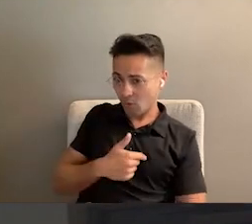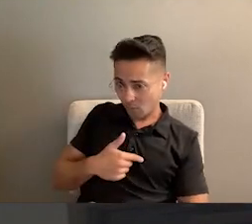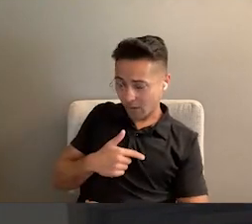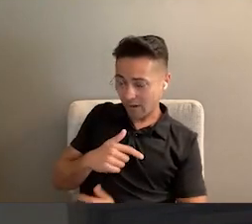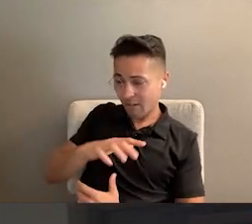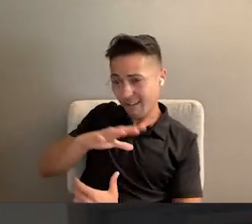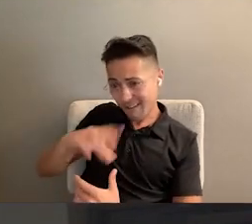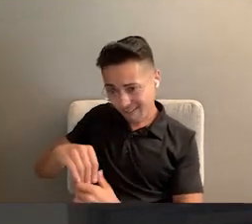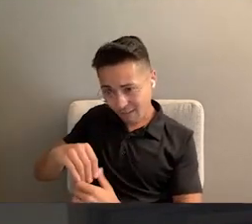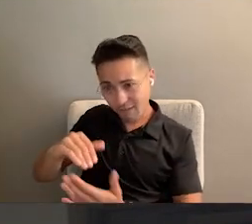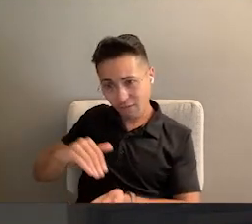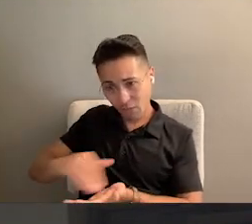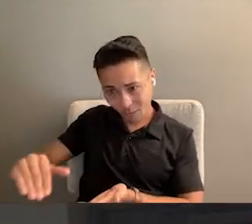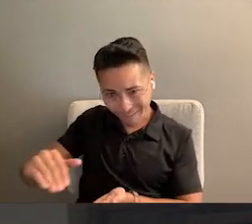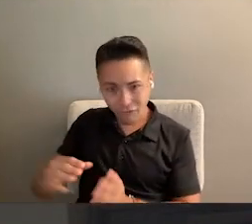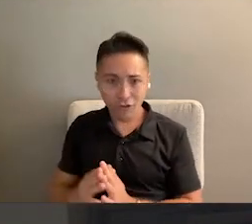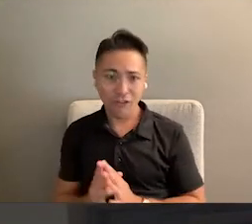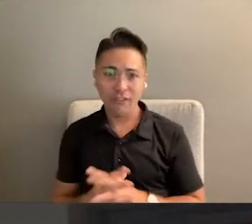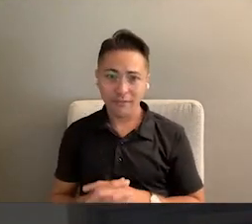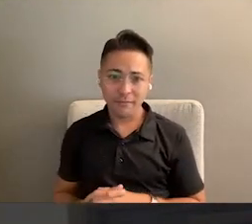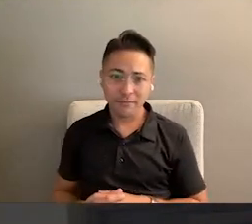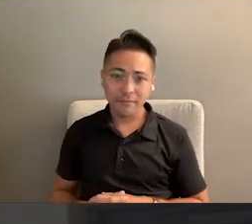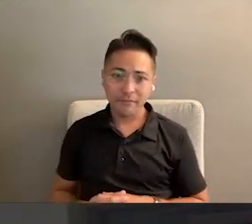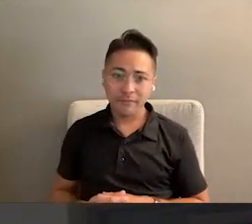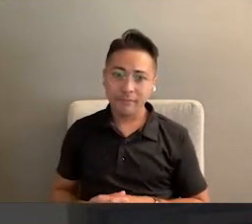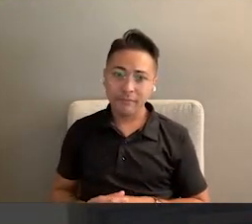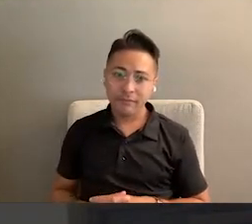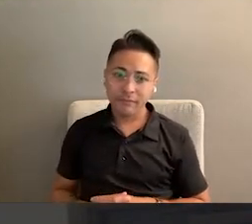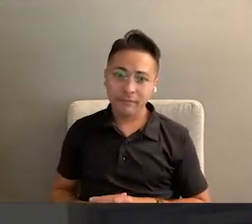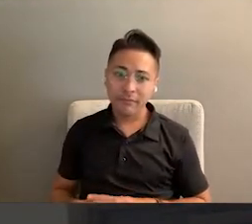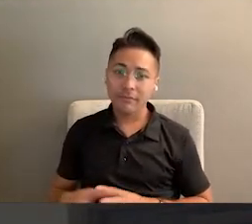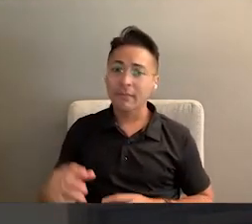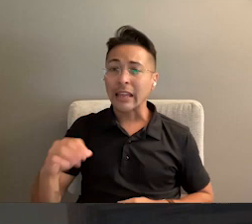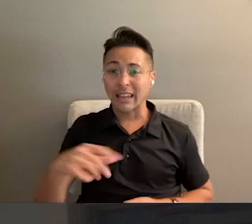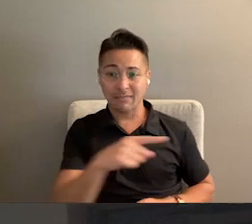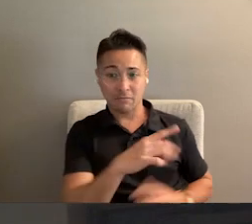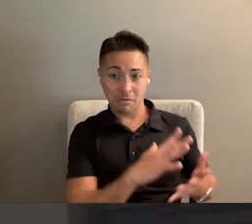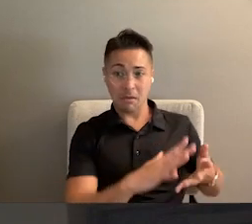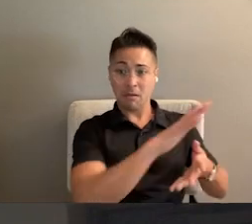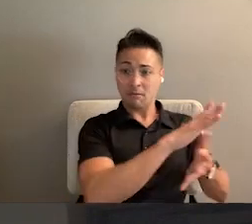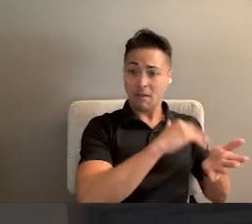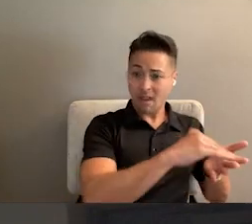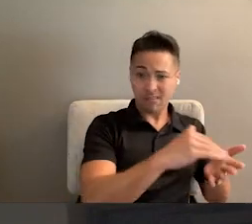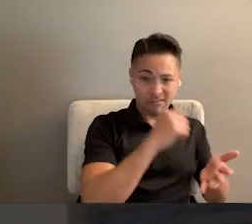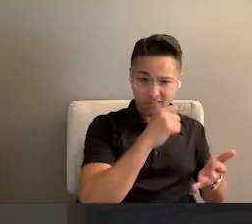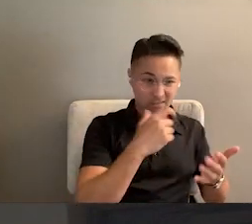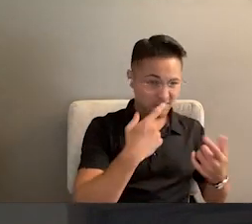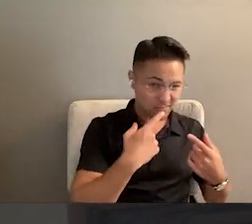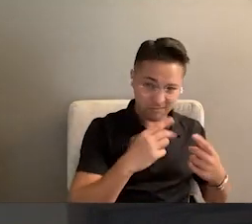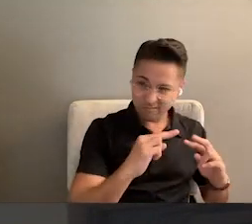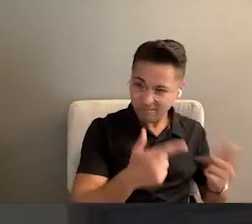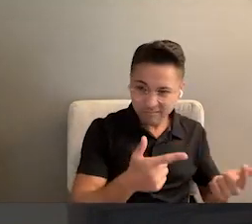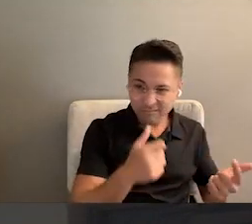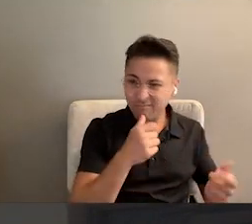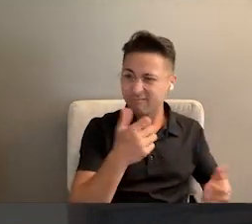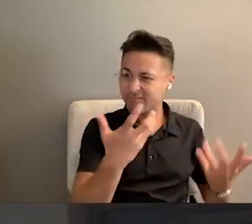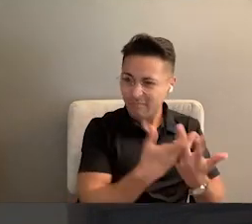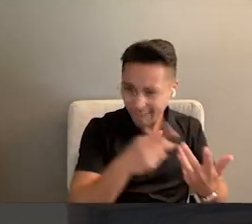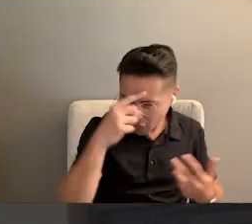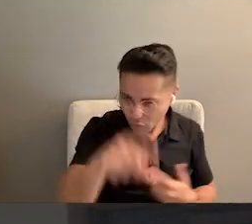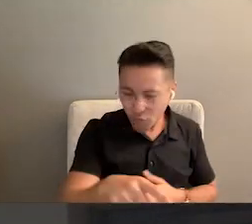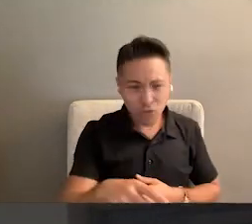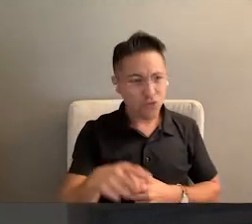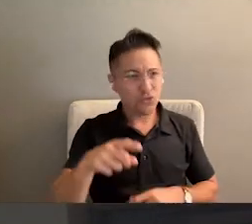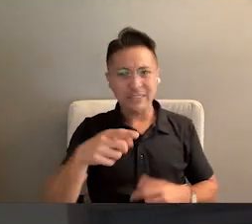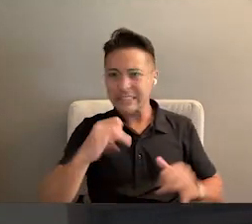We are an alternative to that program in that we are contained within that waiver, and we are an option if that